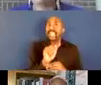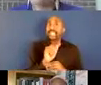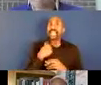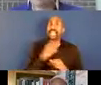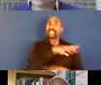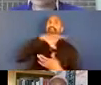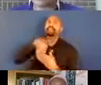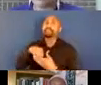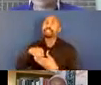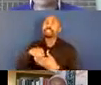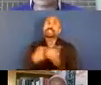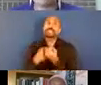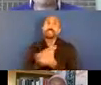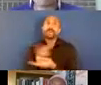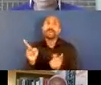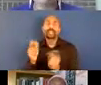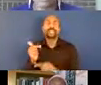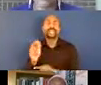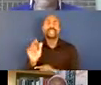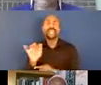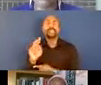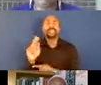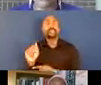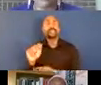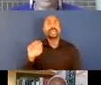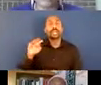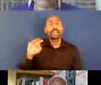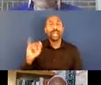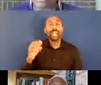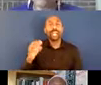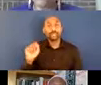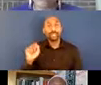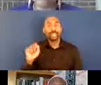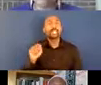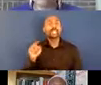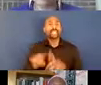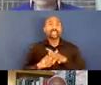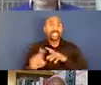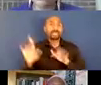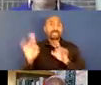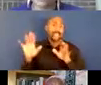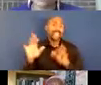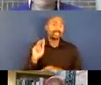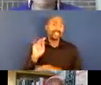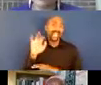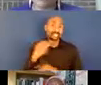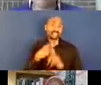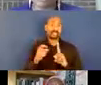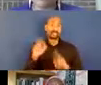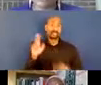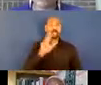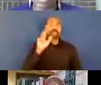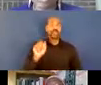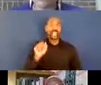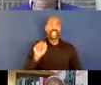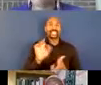Garifuna migrants who are escaping violent realities fueled by US deportation policies and US financial support of